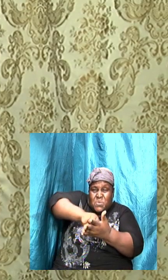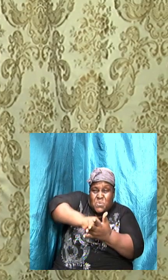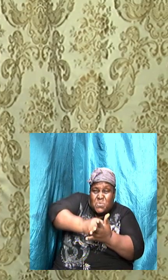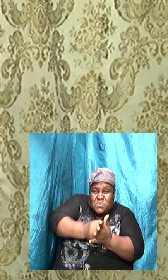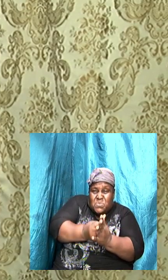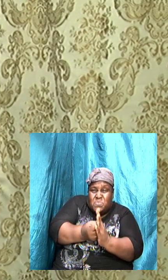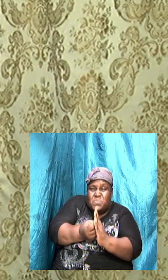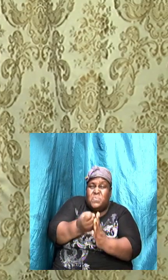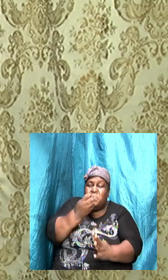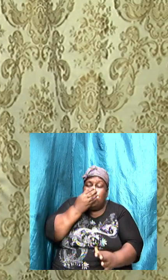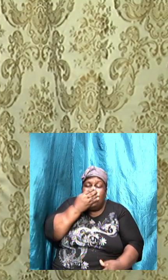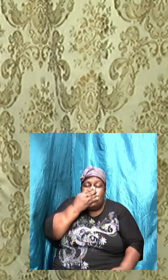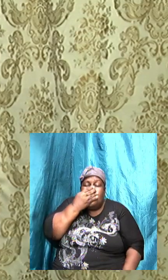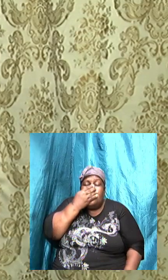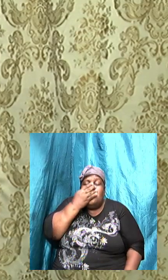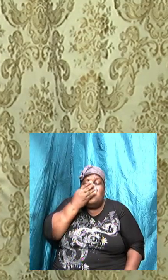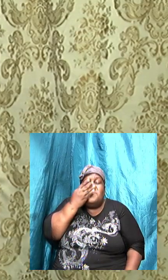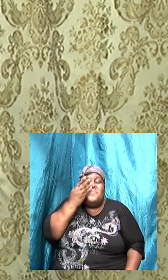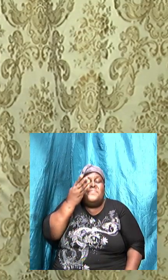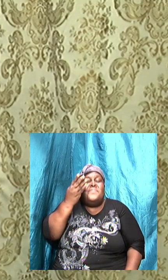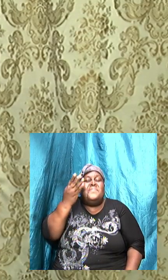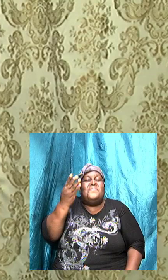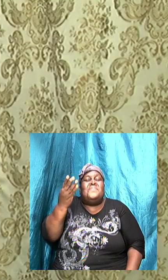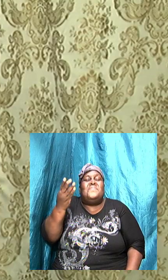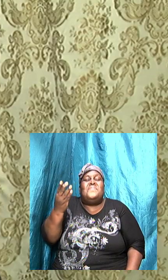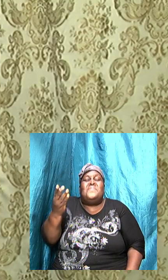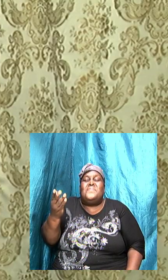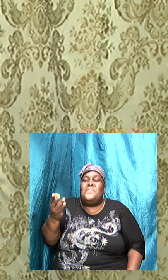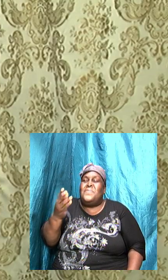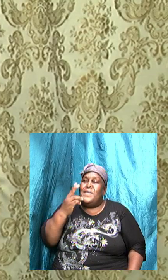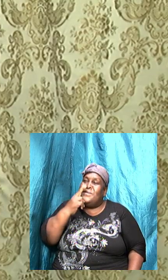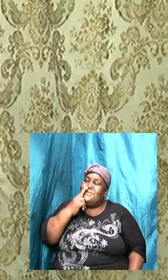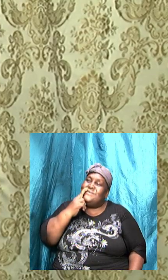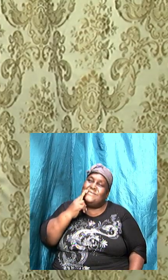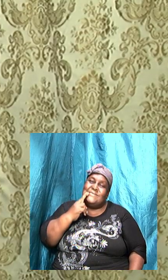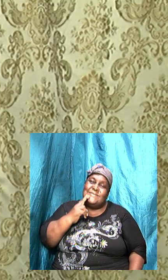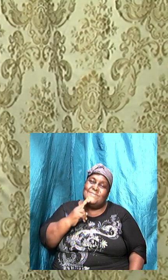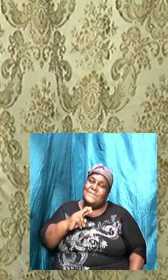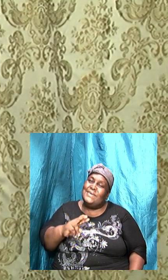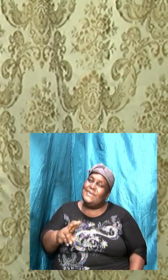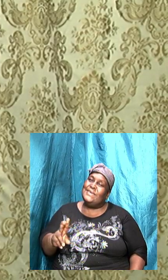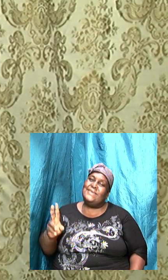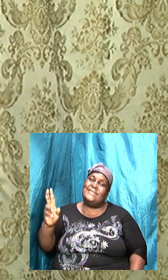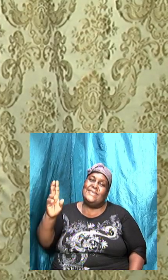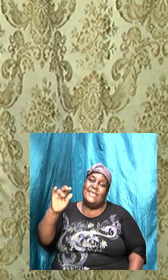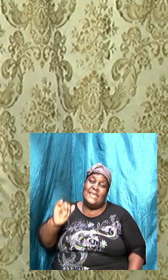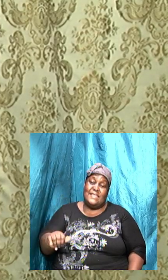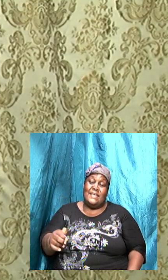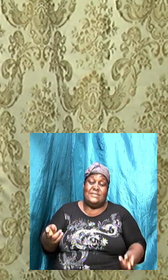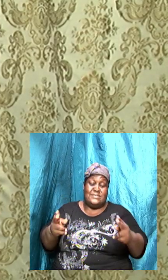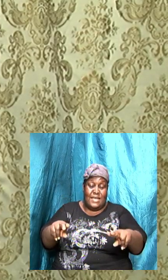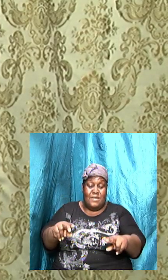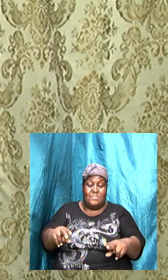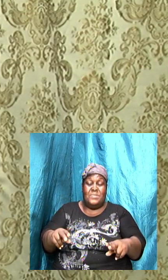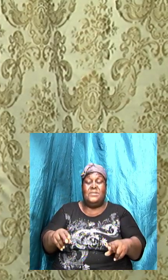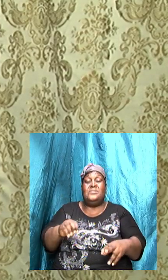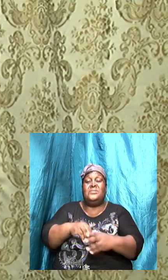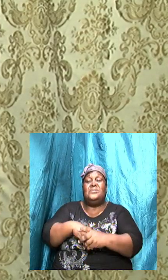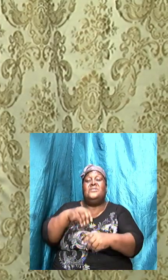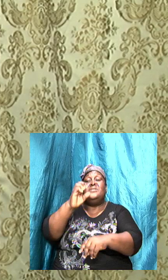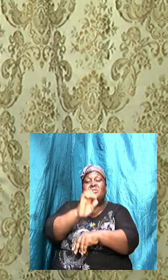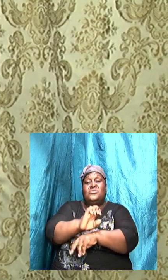the sweet perfume arose. And that was exactly what we said was happening to the church at Smyrna. They